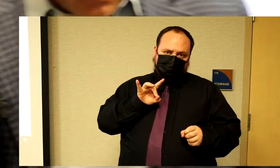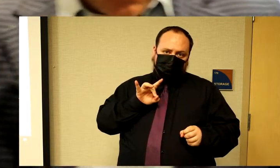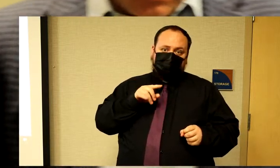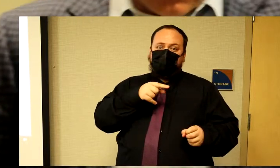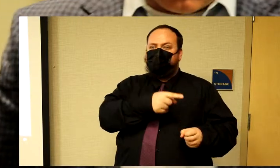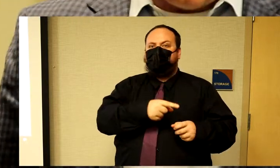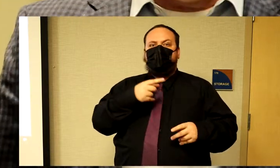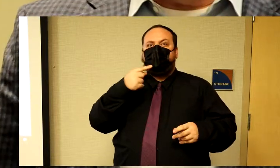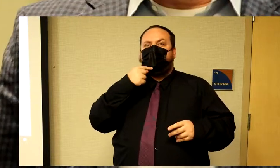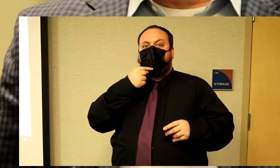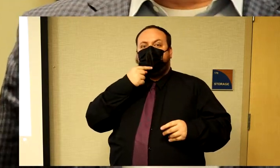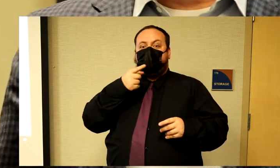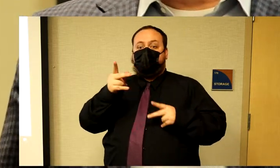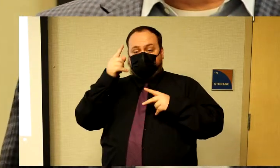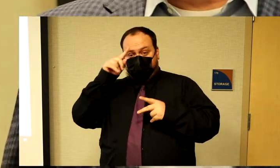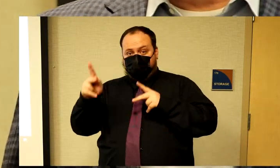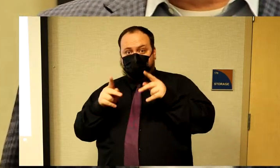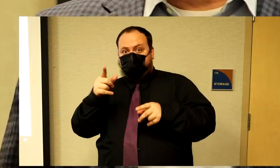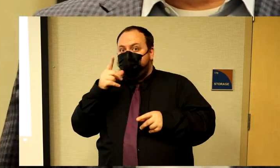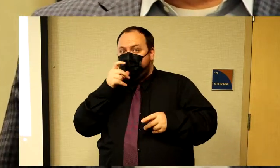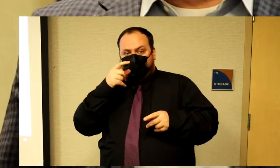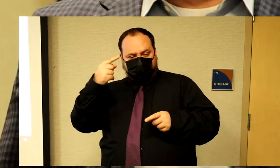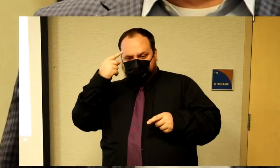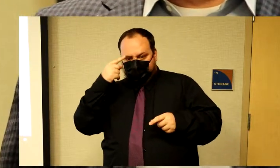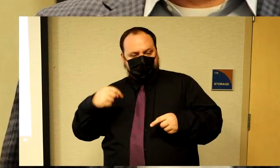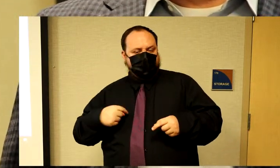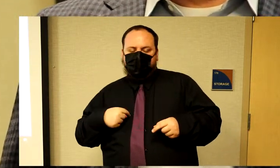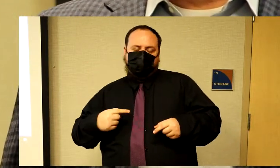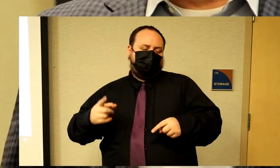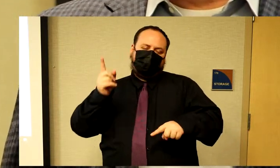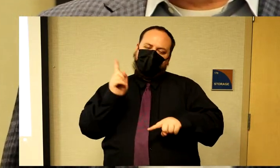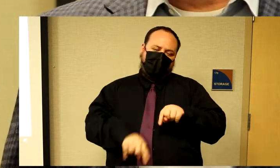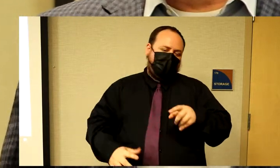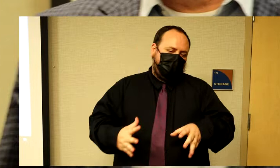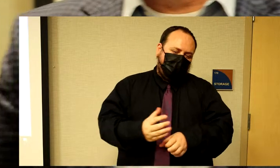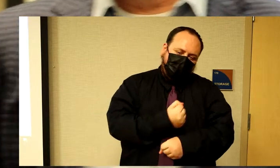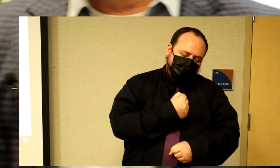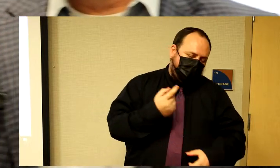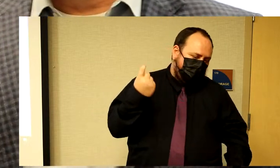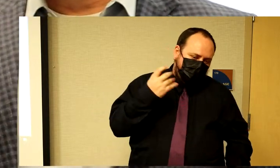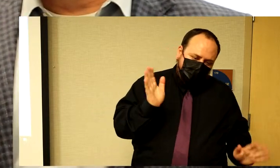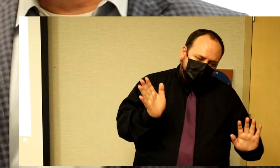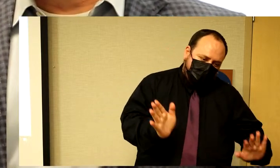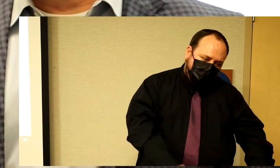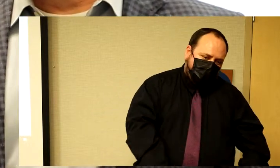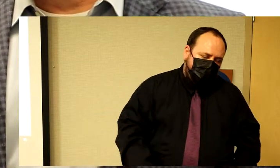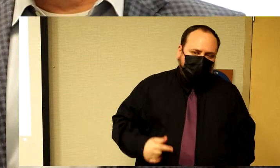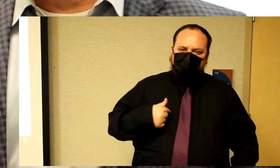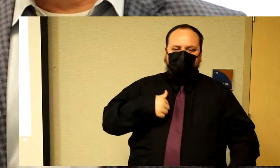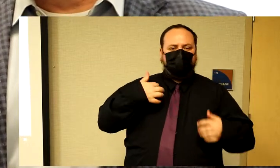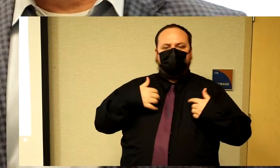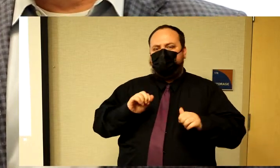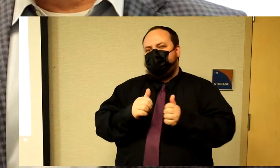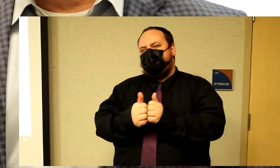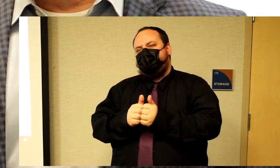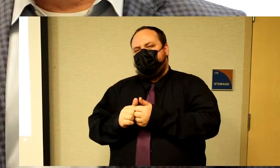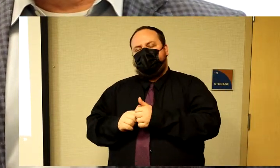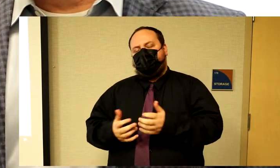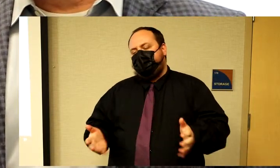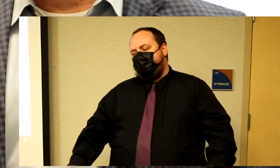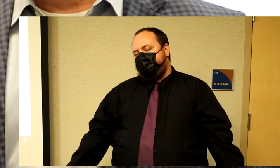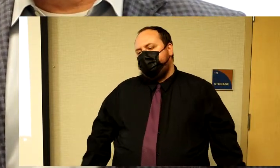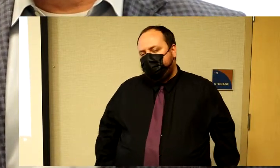they don't have a chance won't run. People say, well, why doesn't the